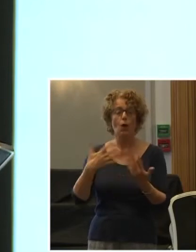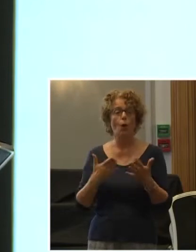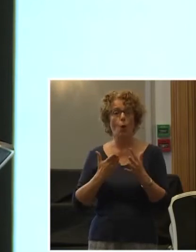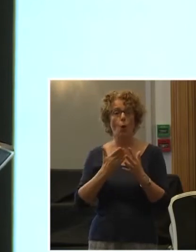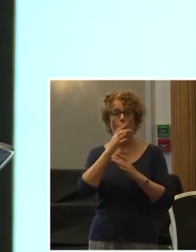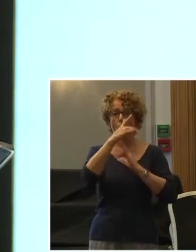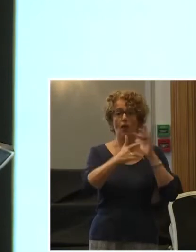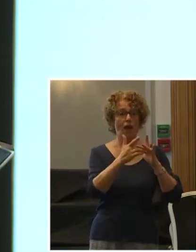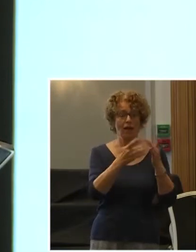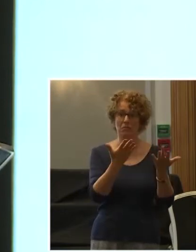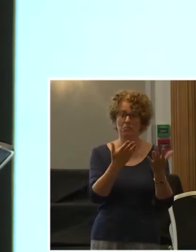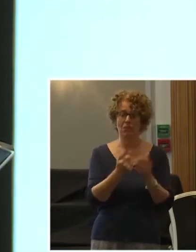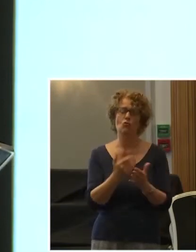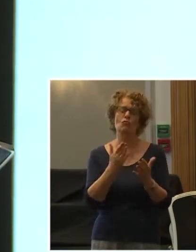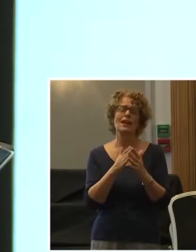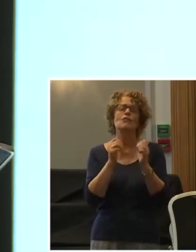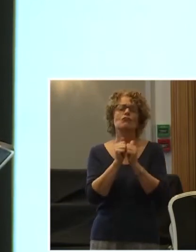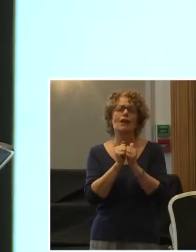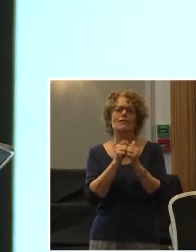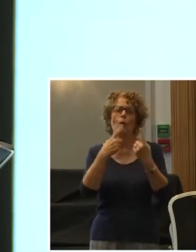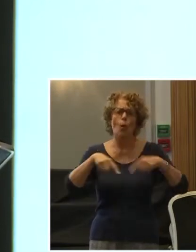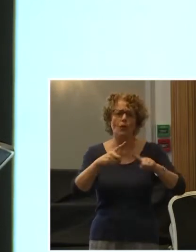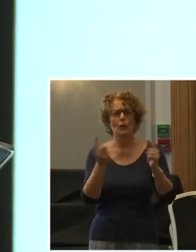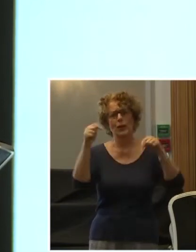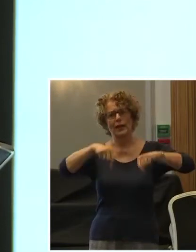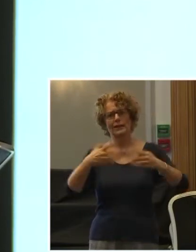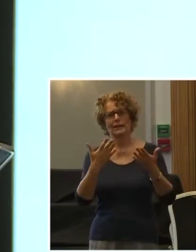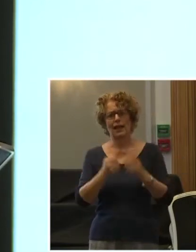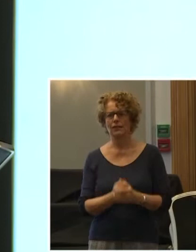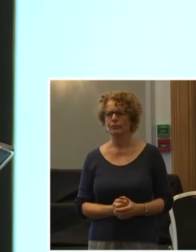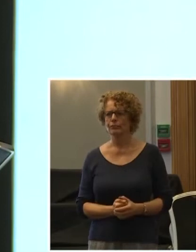so dependent on. I'm extremely grateful for all of you to come today.